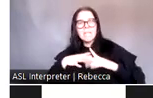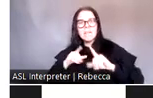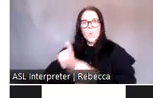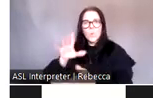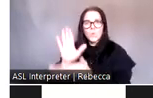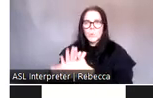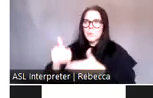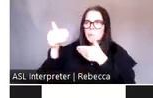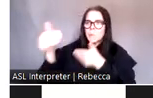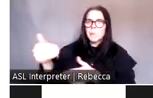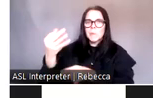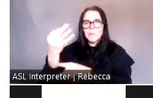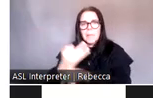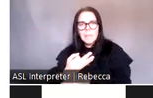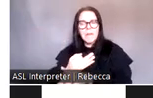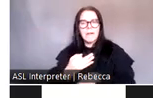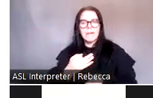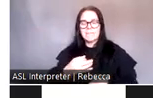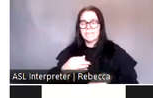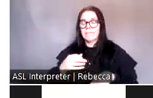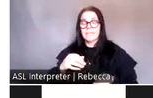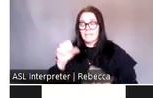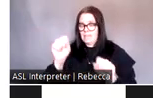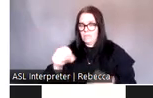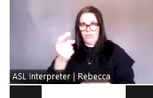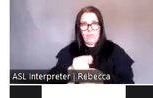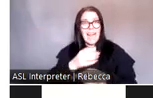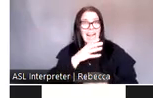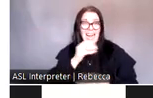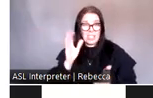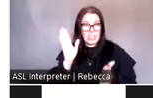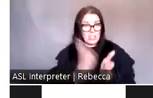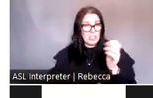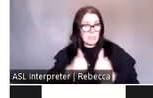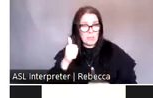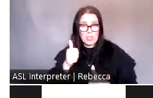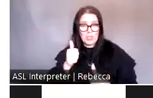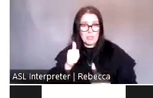Yes. And they're a lot cheaper when it comes to the tuition.